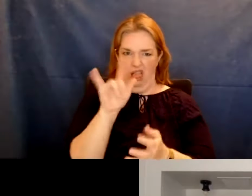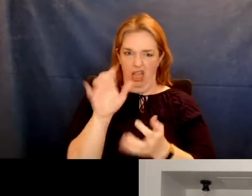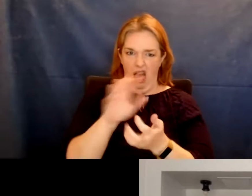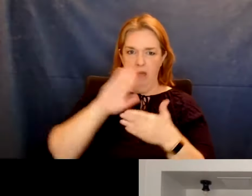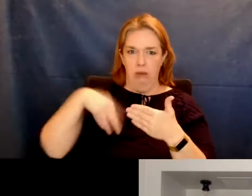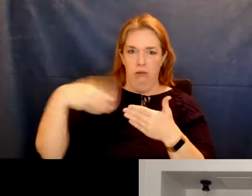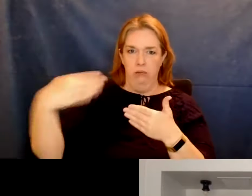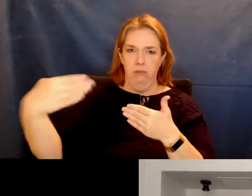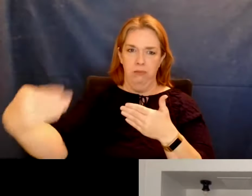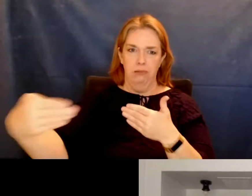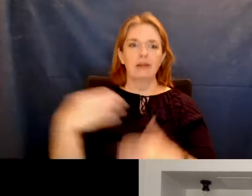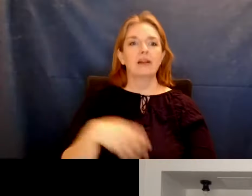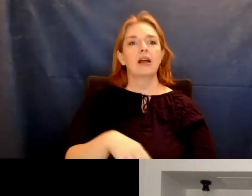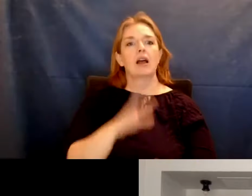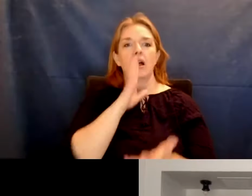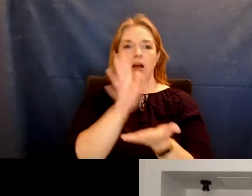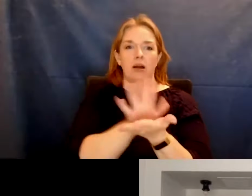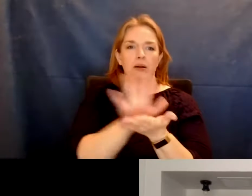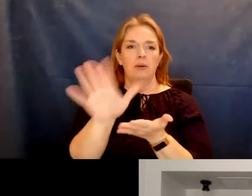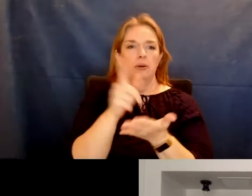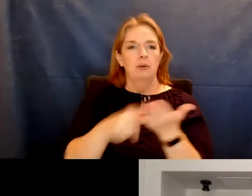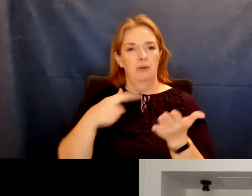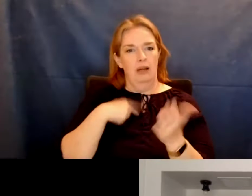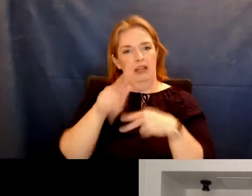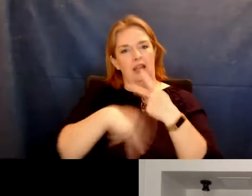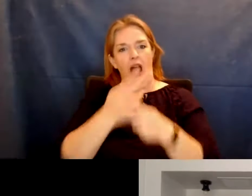Blue what kind of high I thump on time.